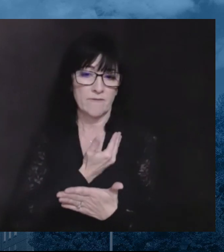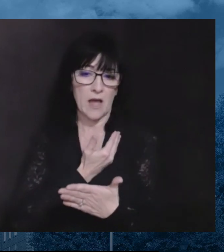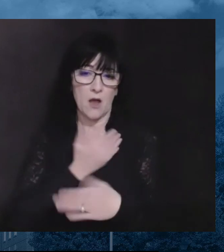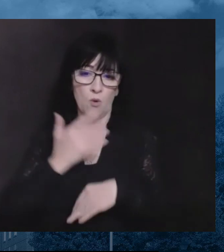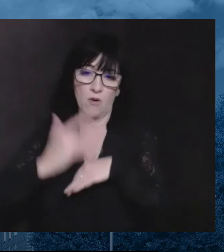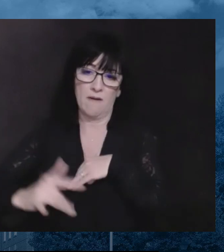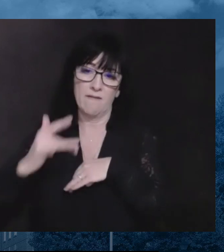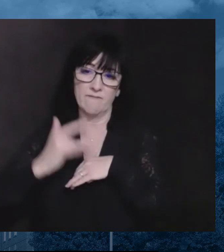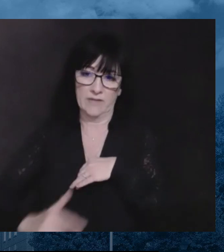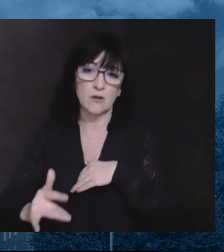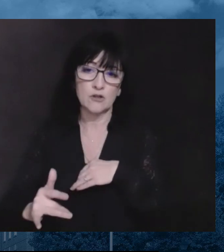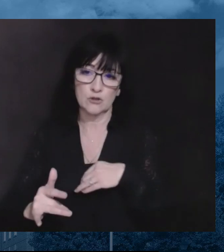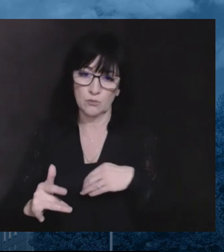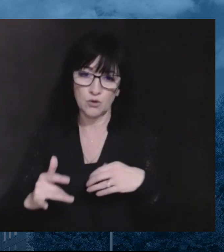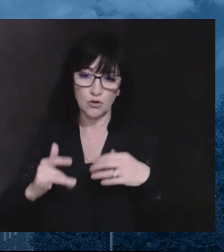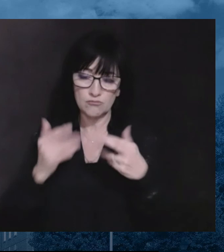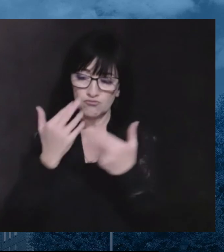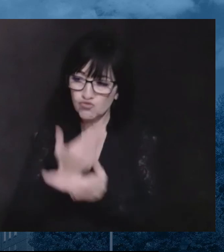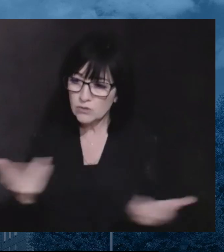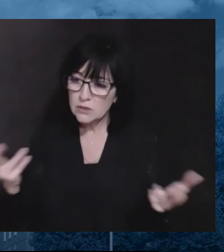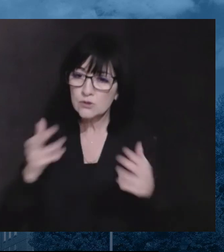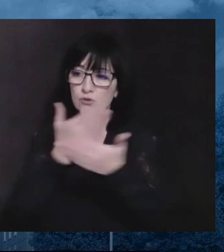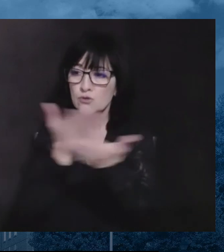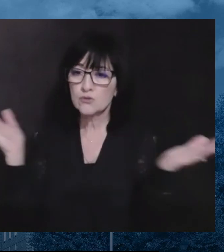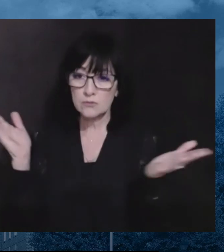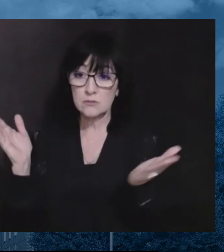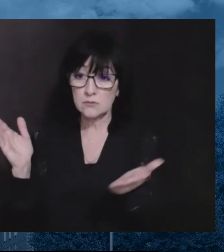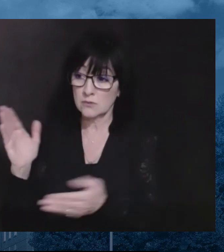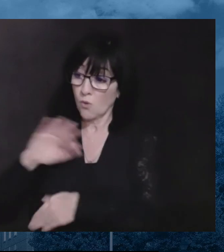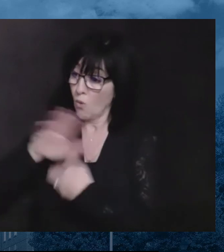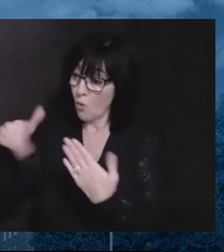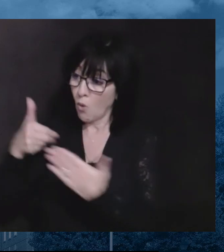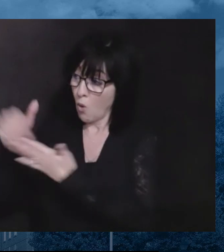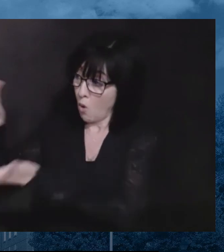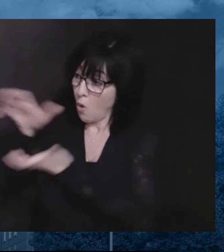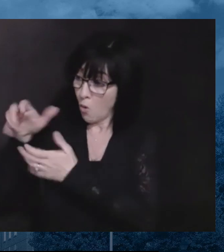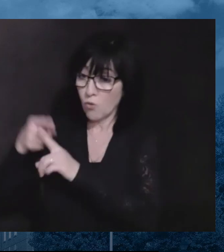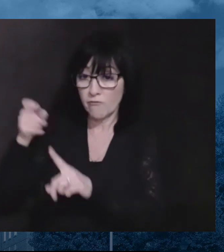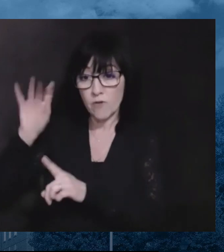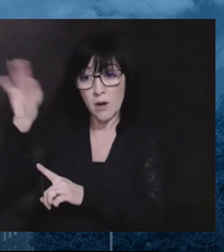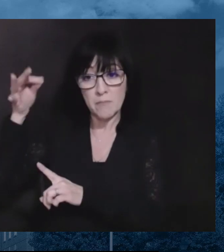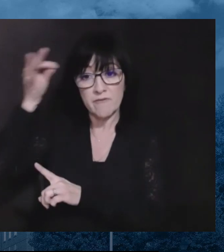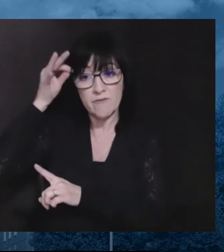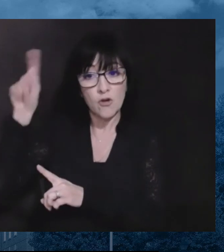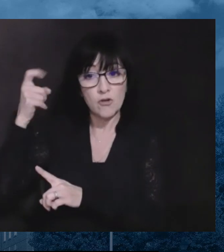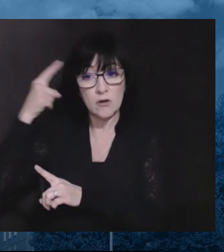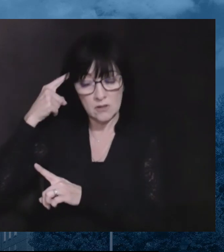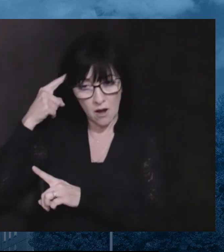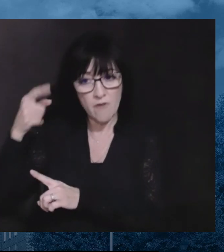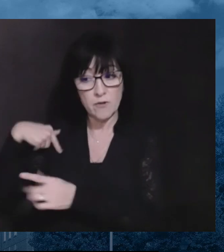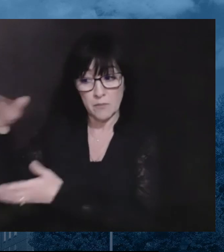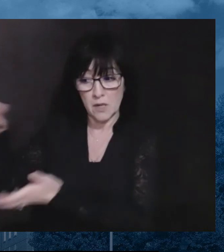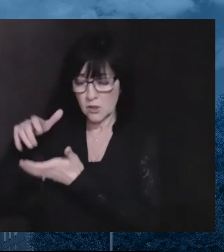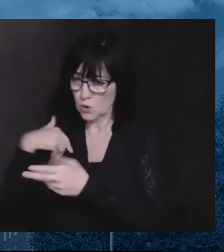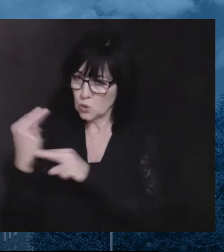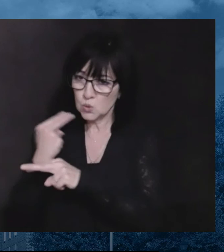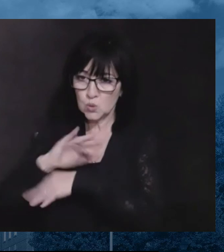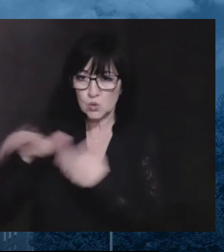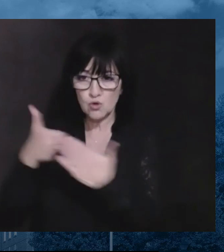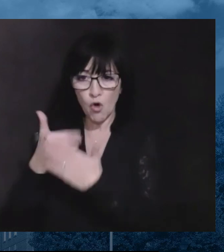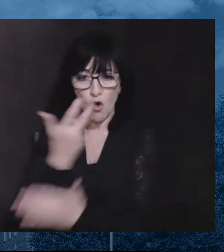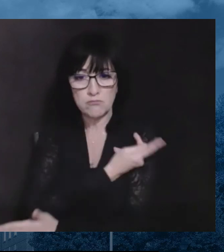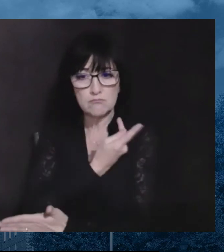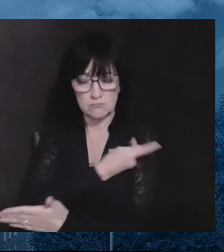will vaccinate and use all the doses that we get from the federal government, and we'll be asking for more. And I can't wait till we get to